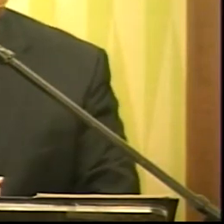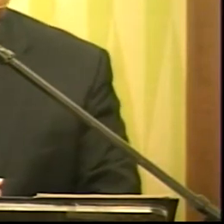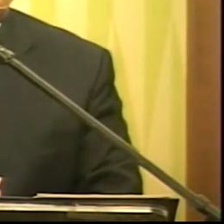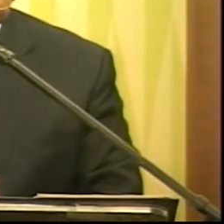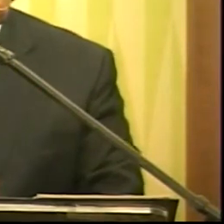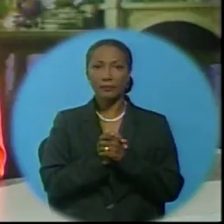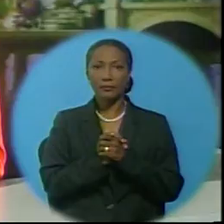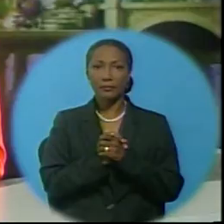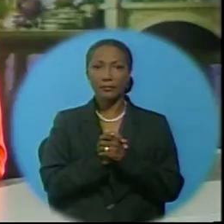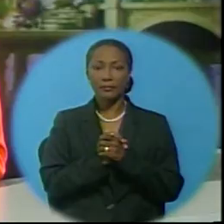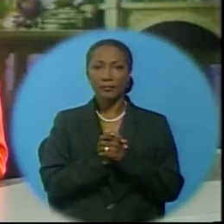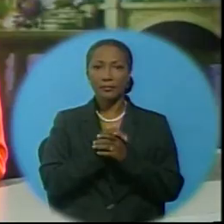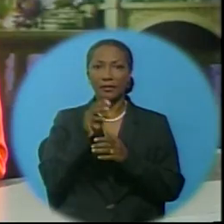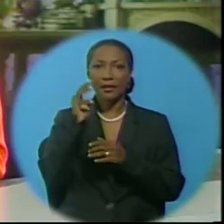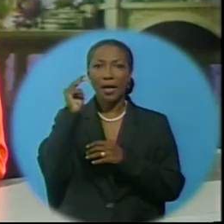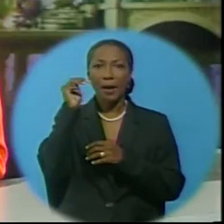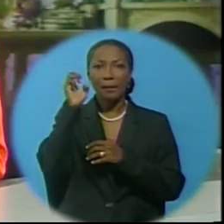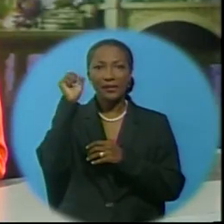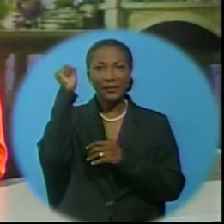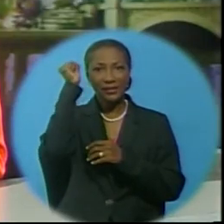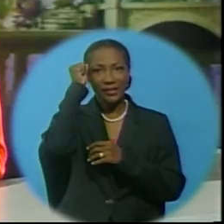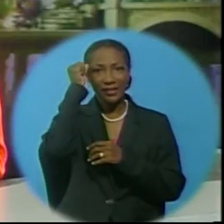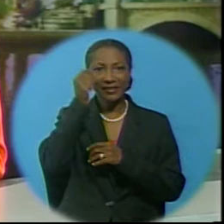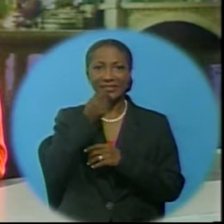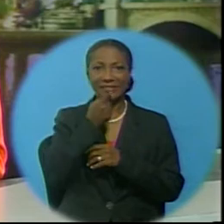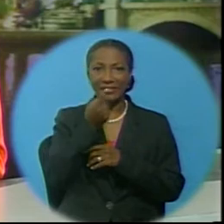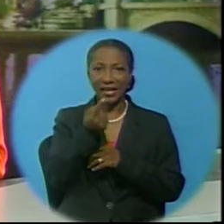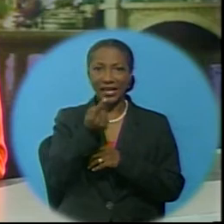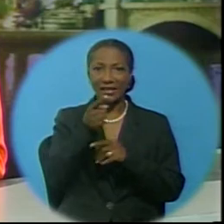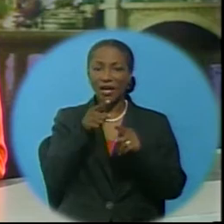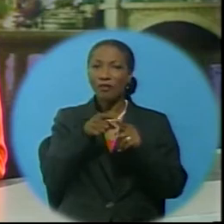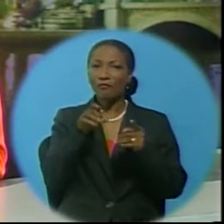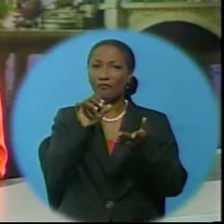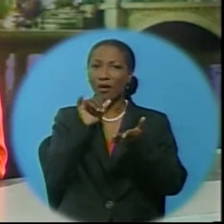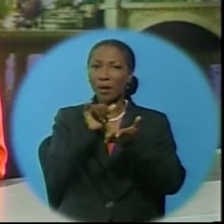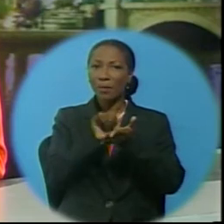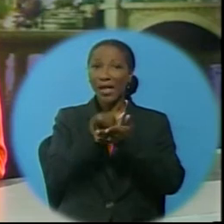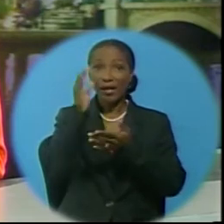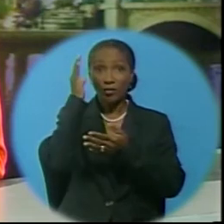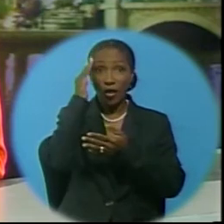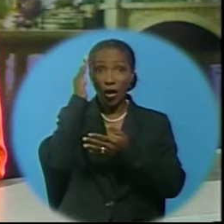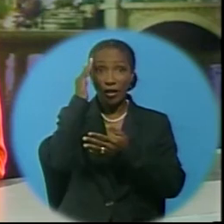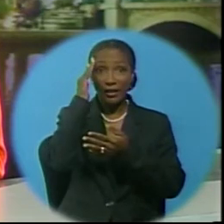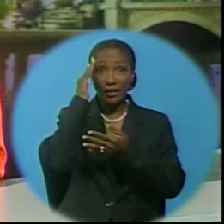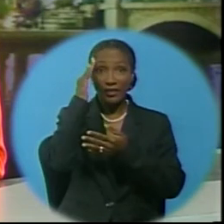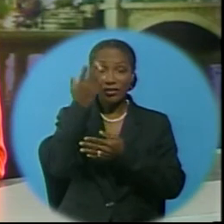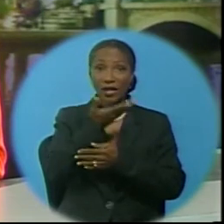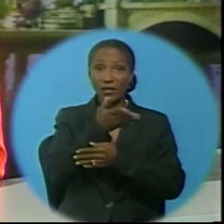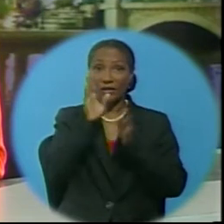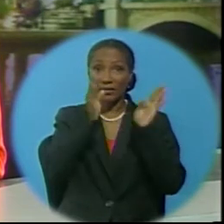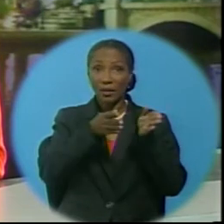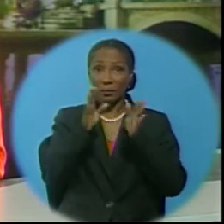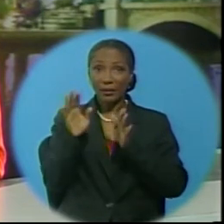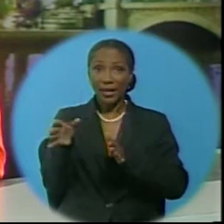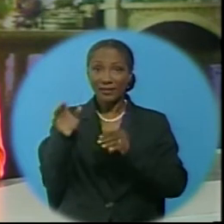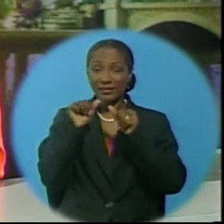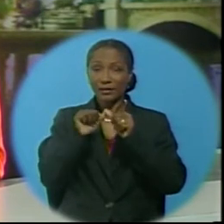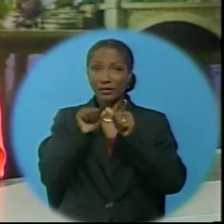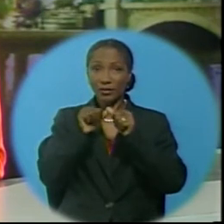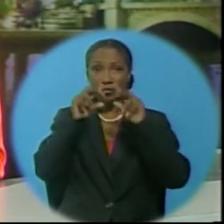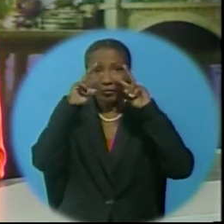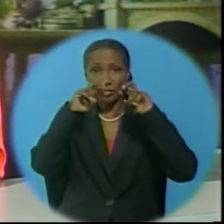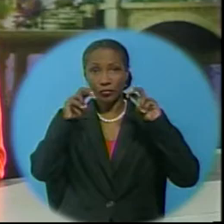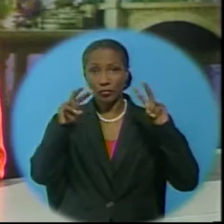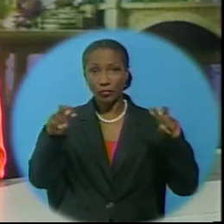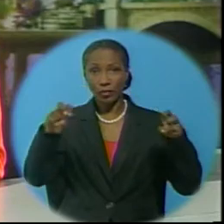12-13. Mr. Sinclair says based on that knowledge, a dedicated strategy of ongoing monitoring, evaluation, and